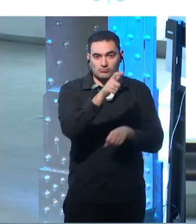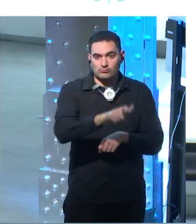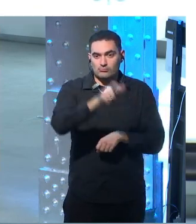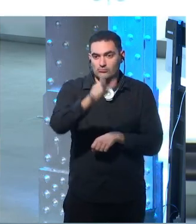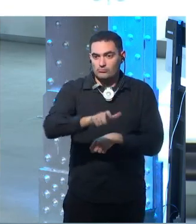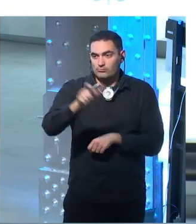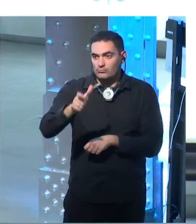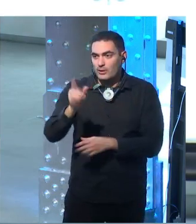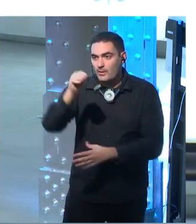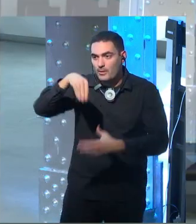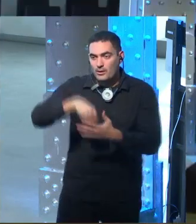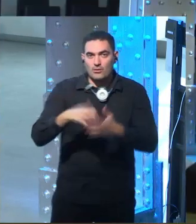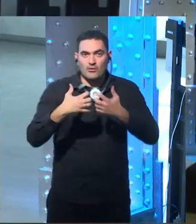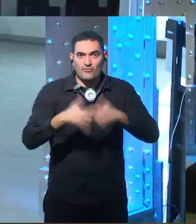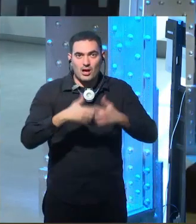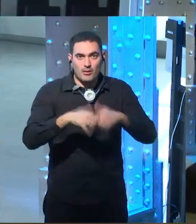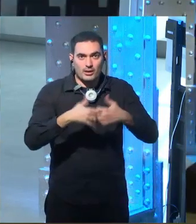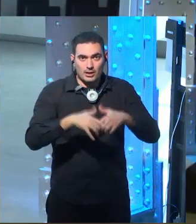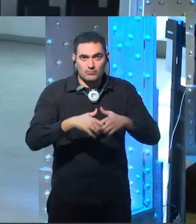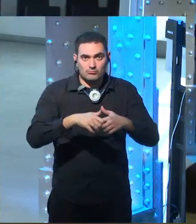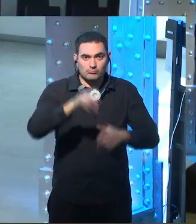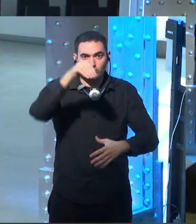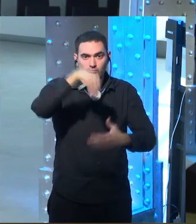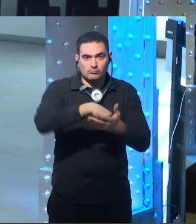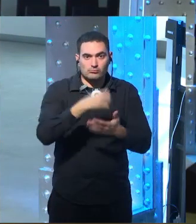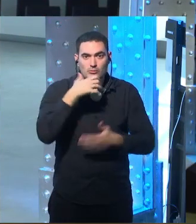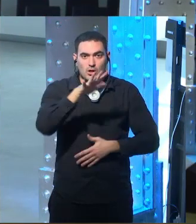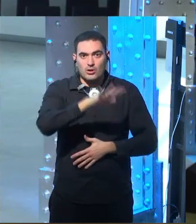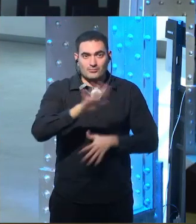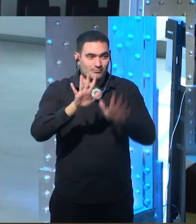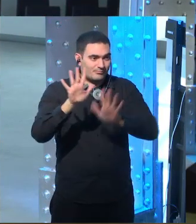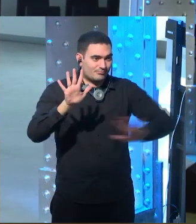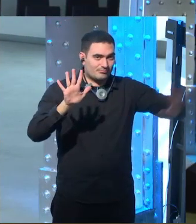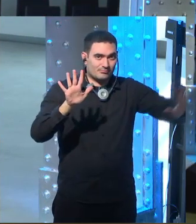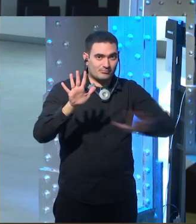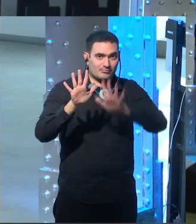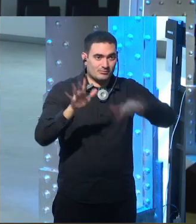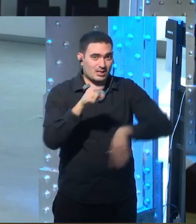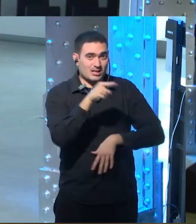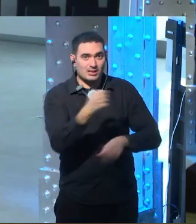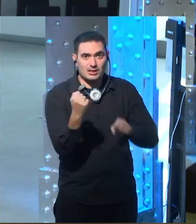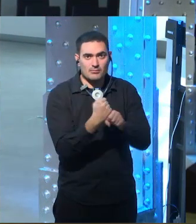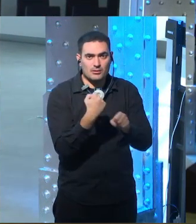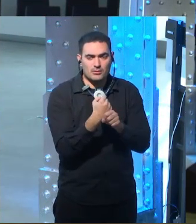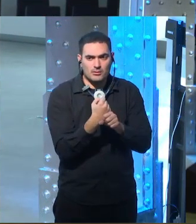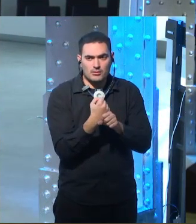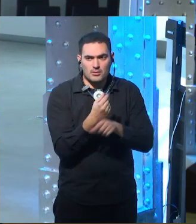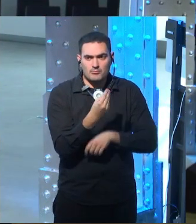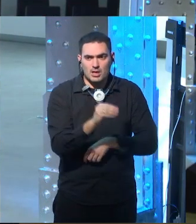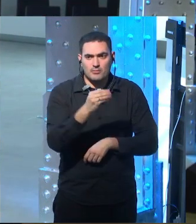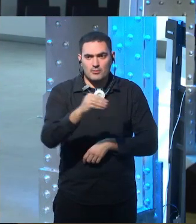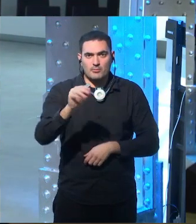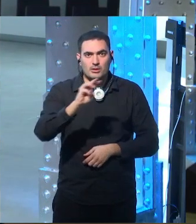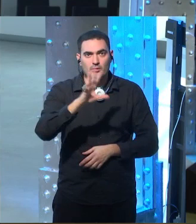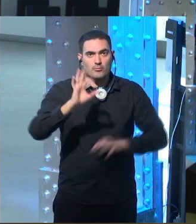Manufacturing employment in the West usually peaked around 35%. In China, India and Brazil, it has